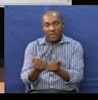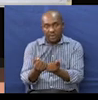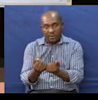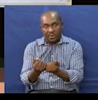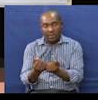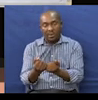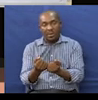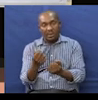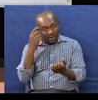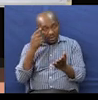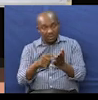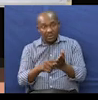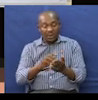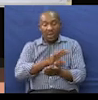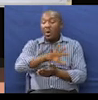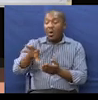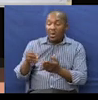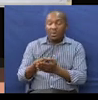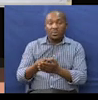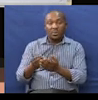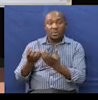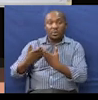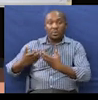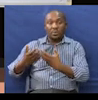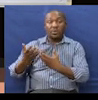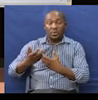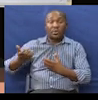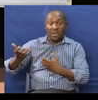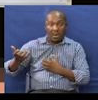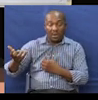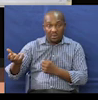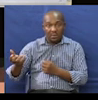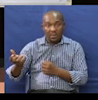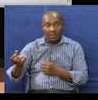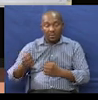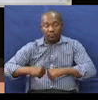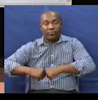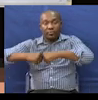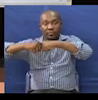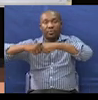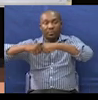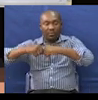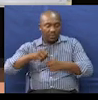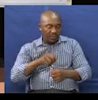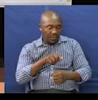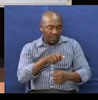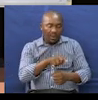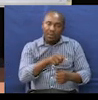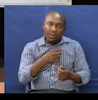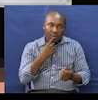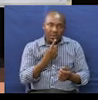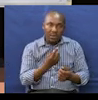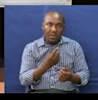collectively owned by the whole society included, for instance, land, as we